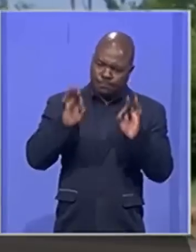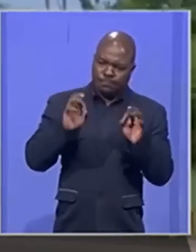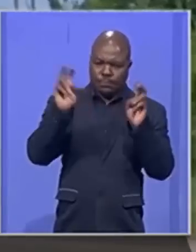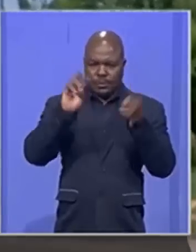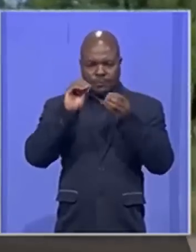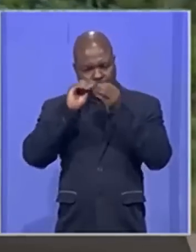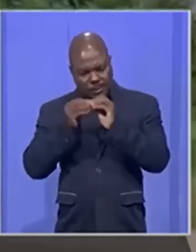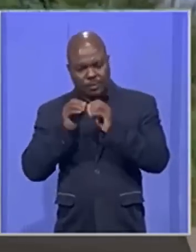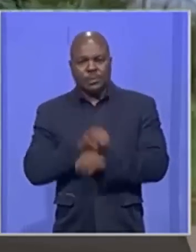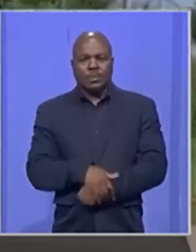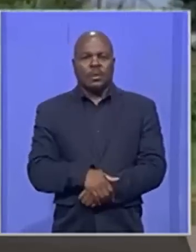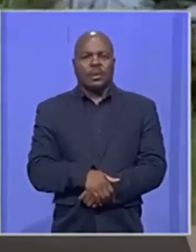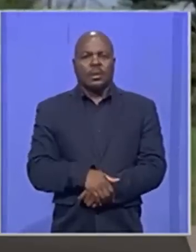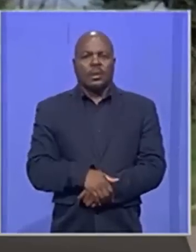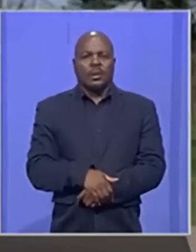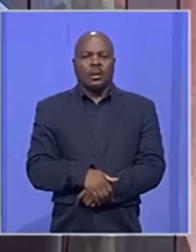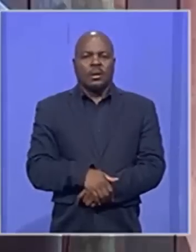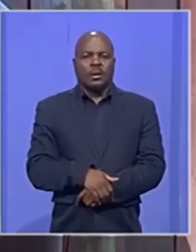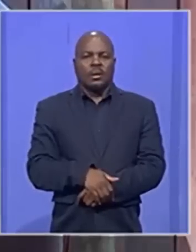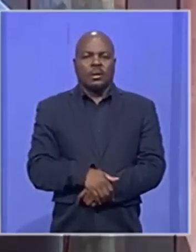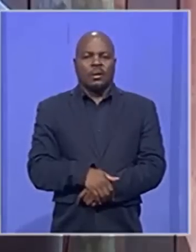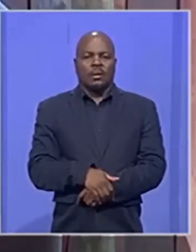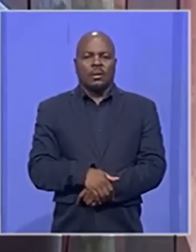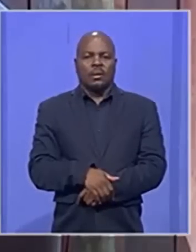tshwanetseng. Go na le